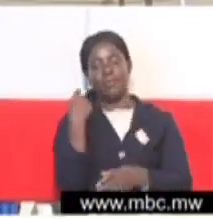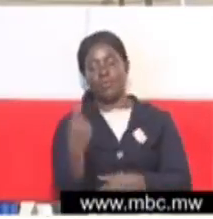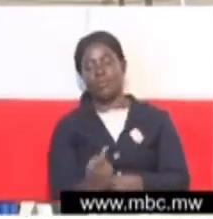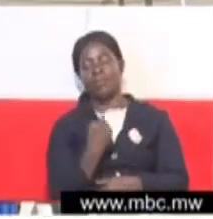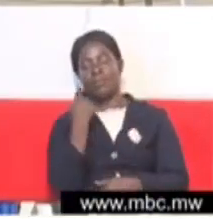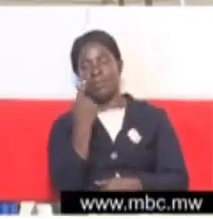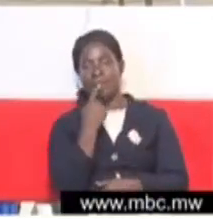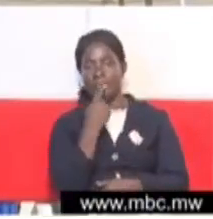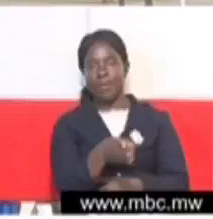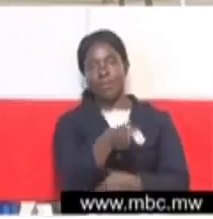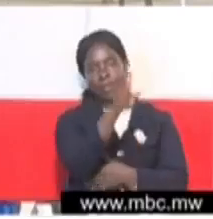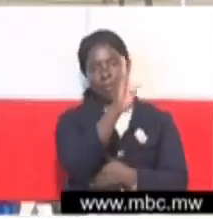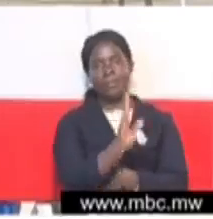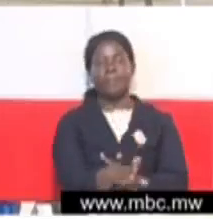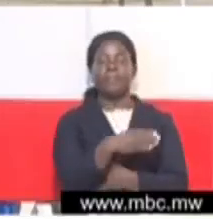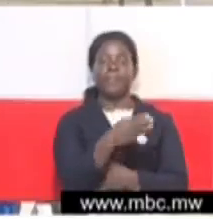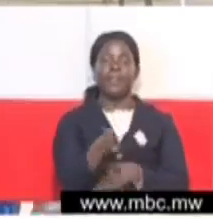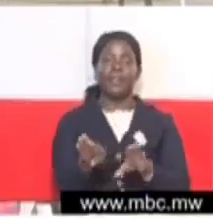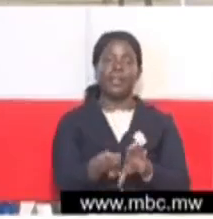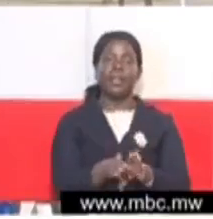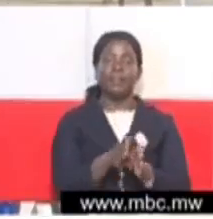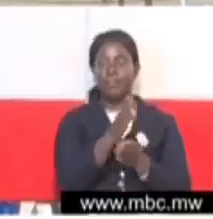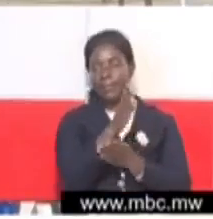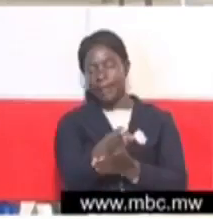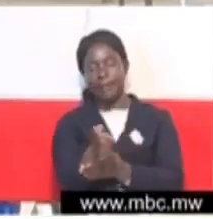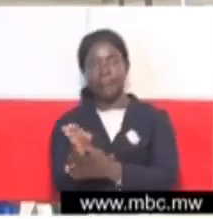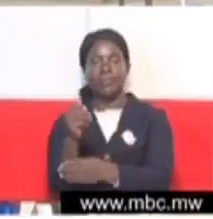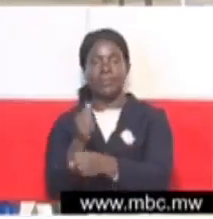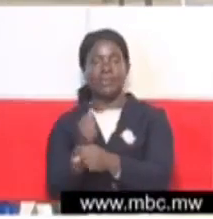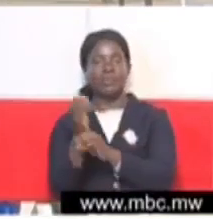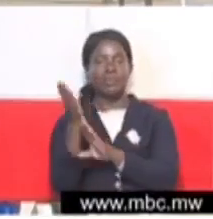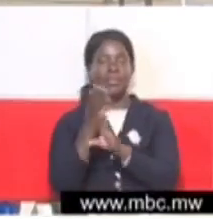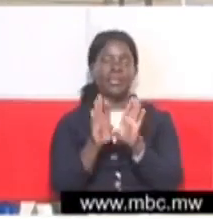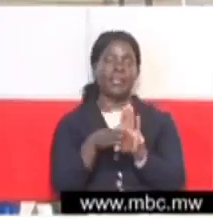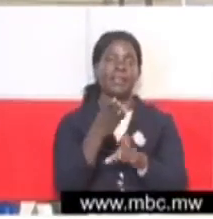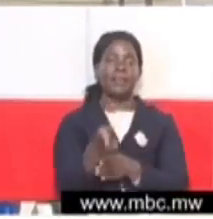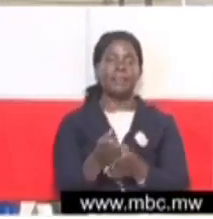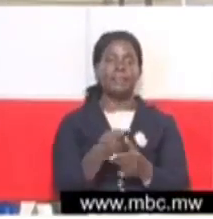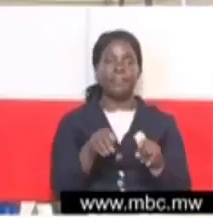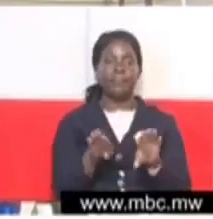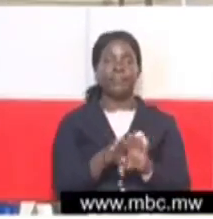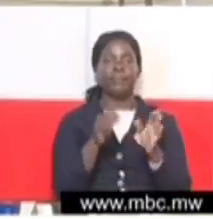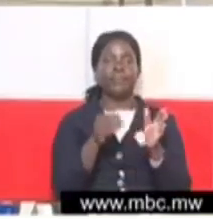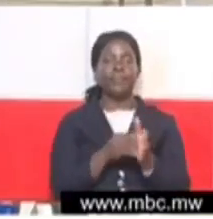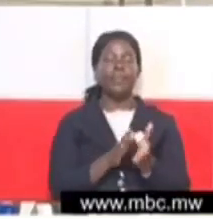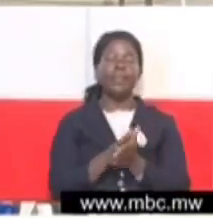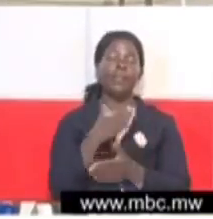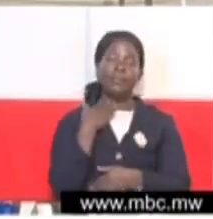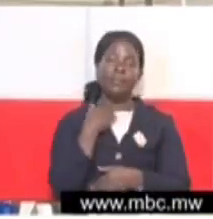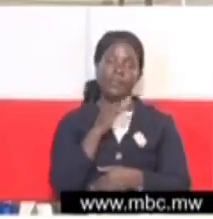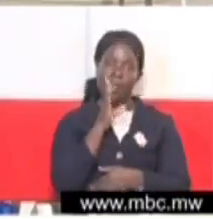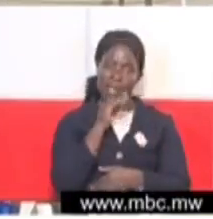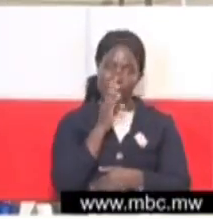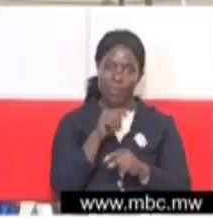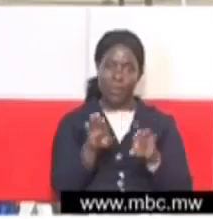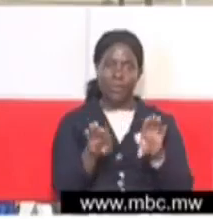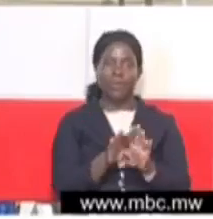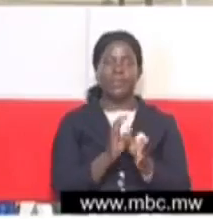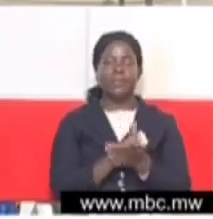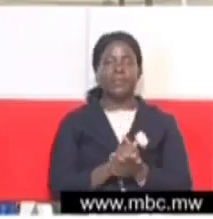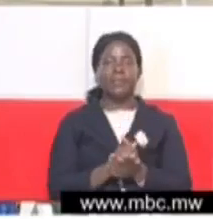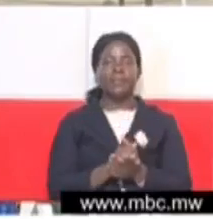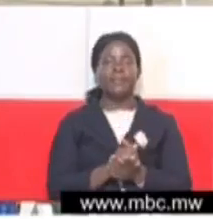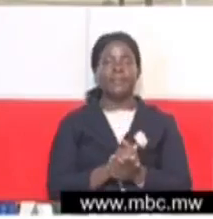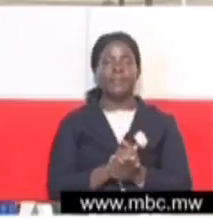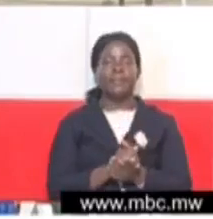is can give us a direction in the service of Him. And let me say that they should not be very